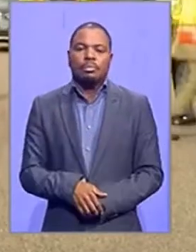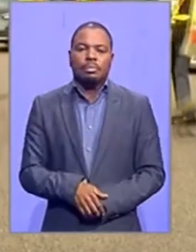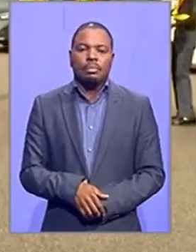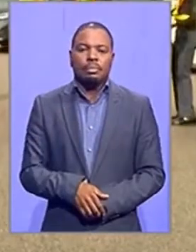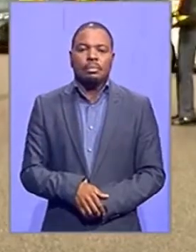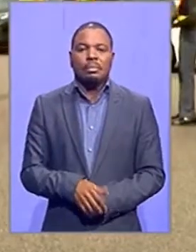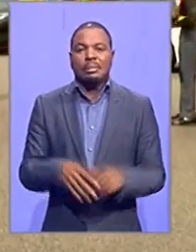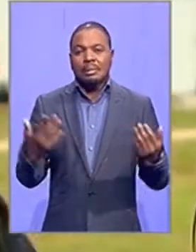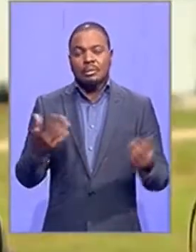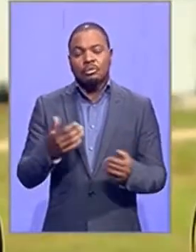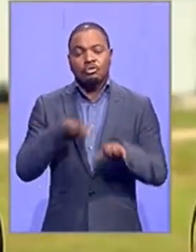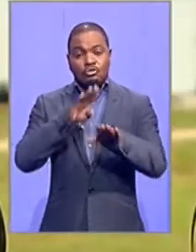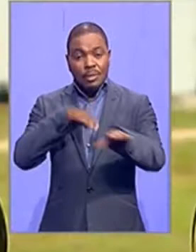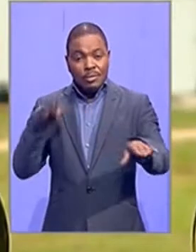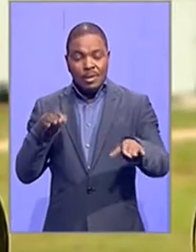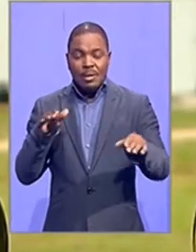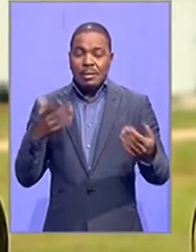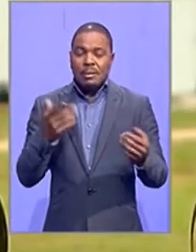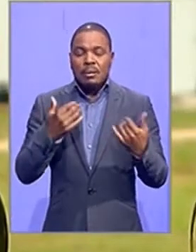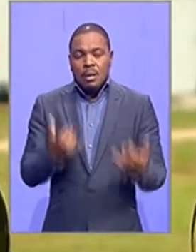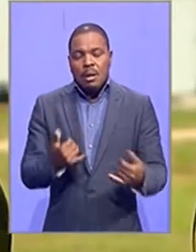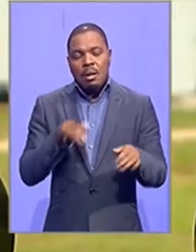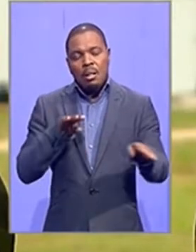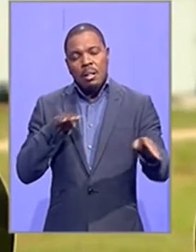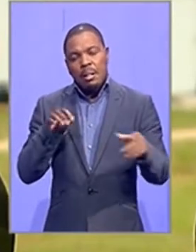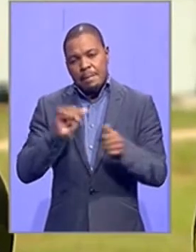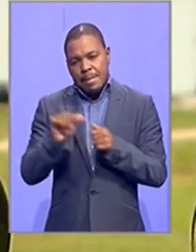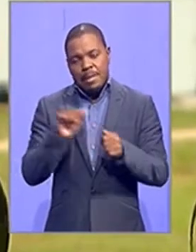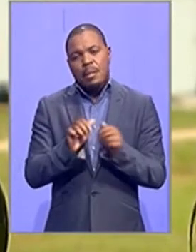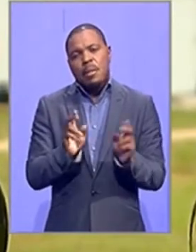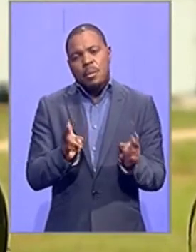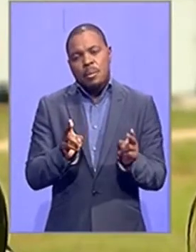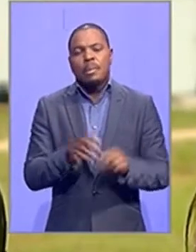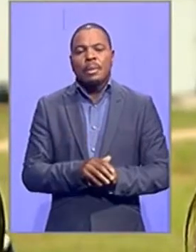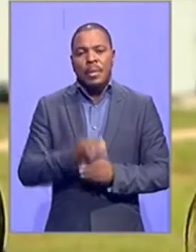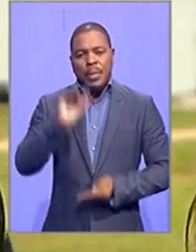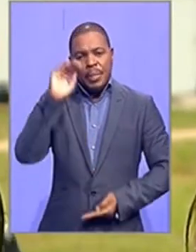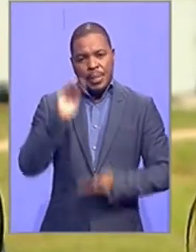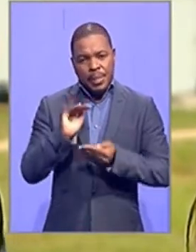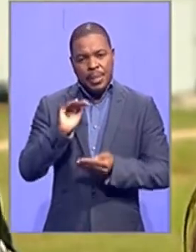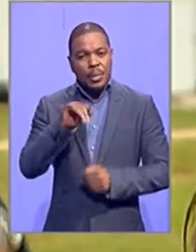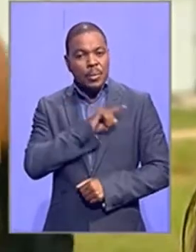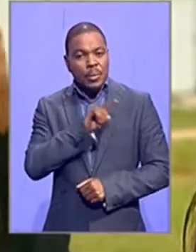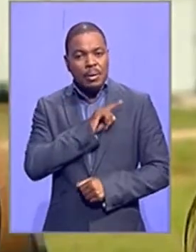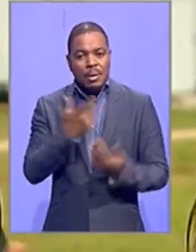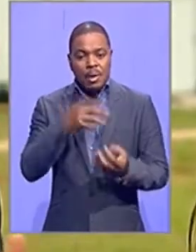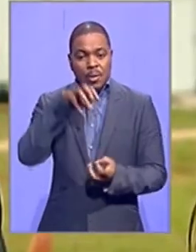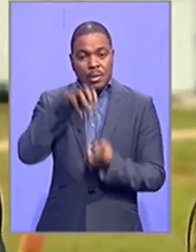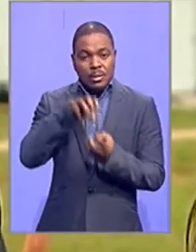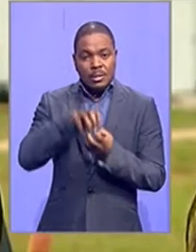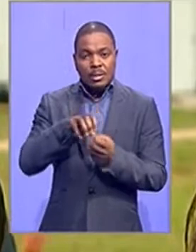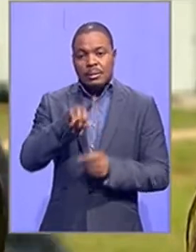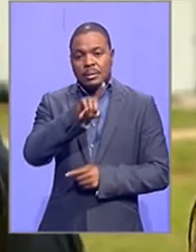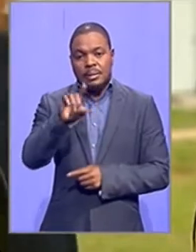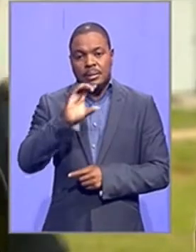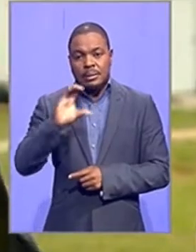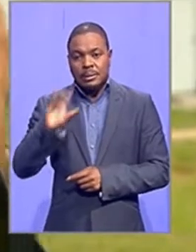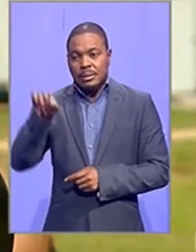Volumes of traffic are basically down, and we can say because it is Easter, because